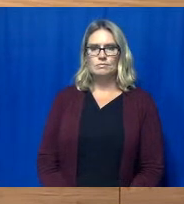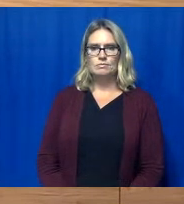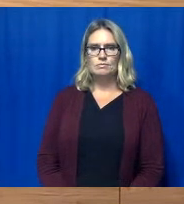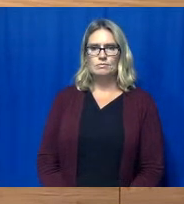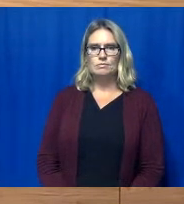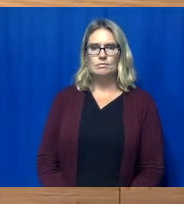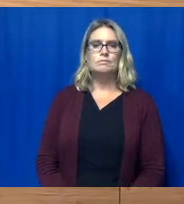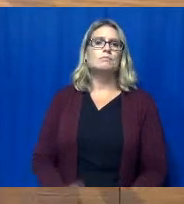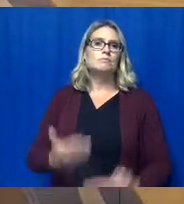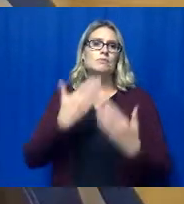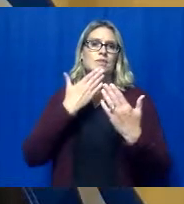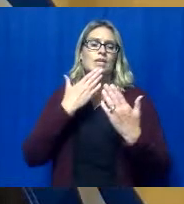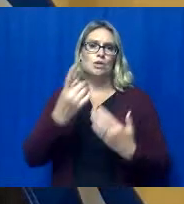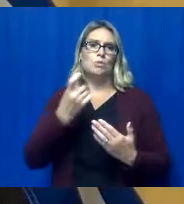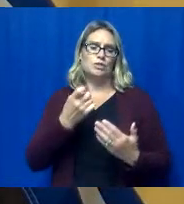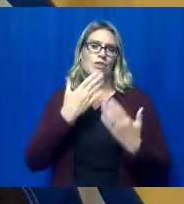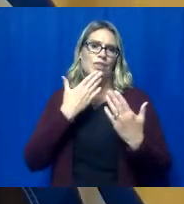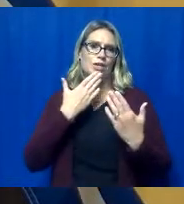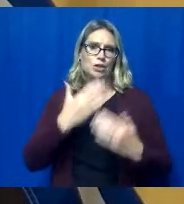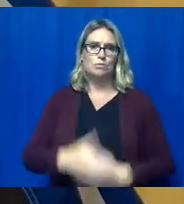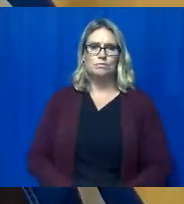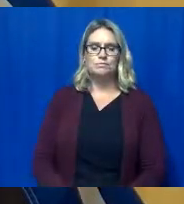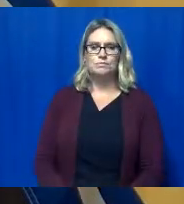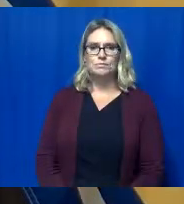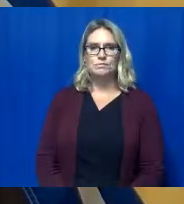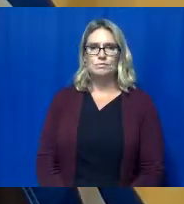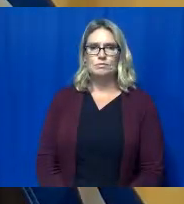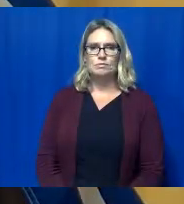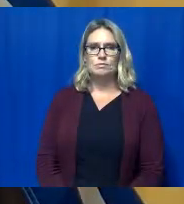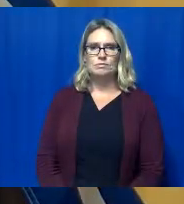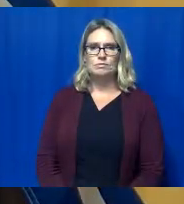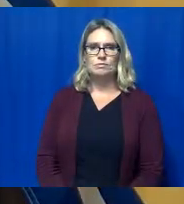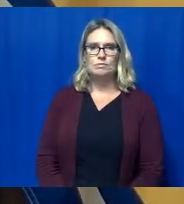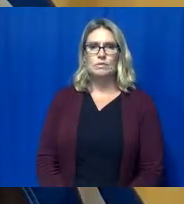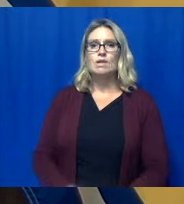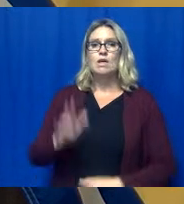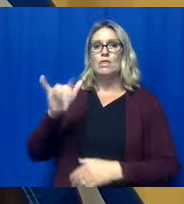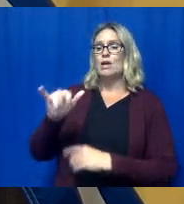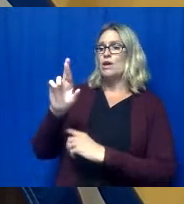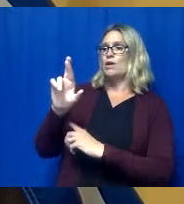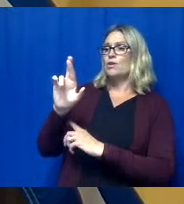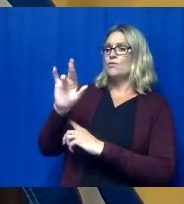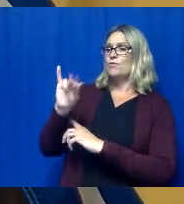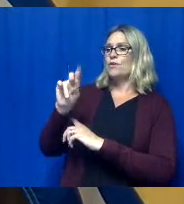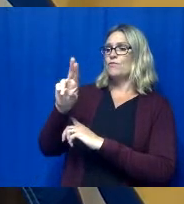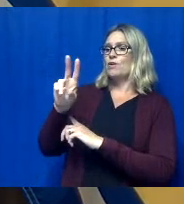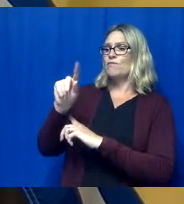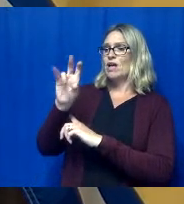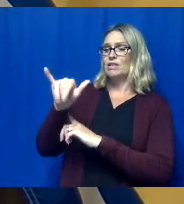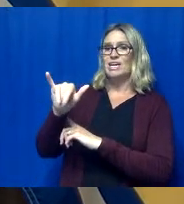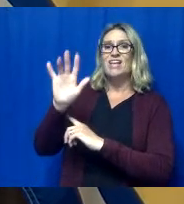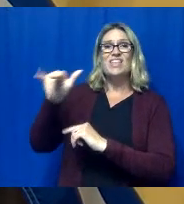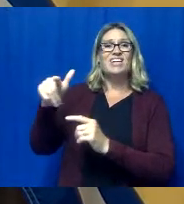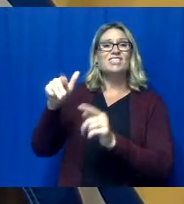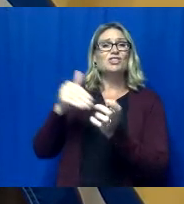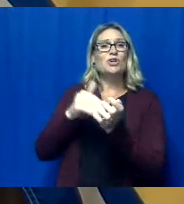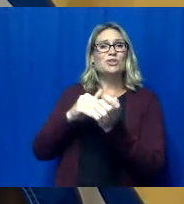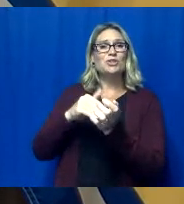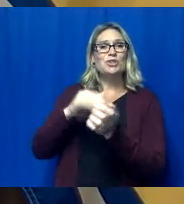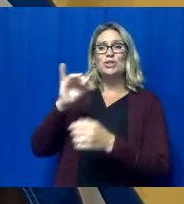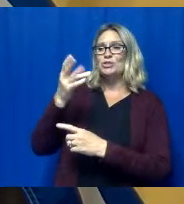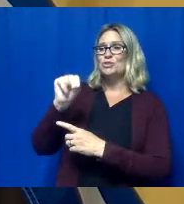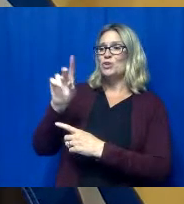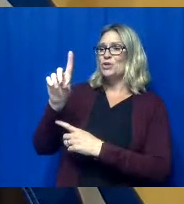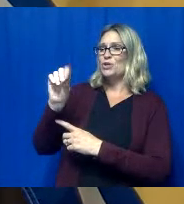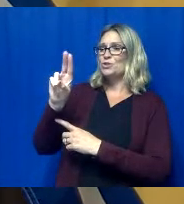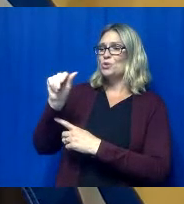Thank you for the question. So of course, the Upper River Valley and Dr. John Dornan spoke to that today with regards